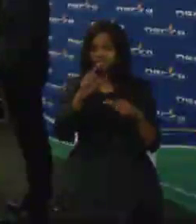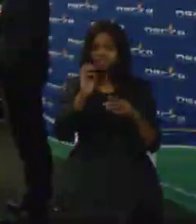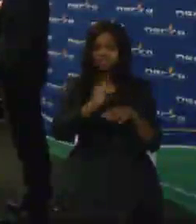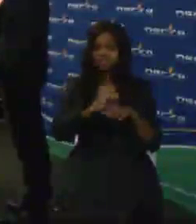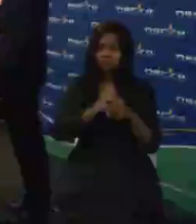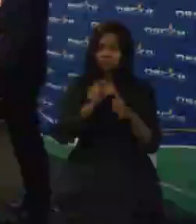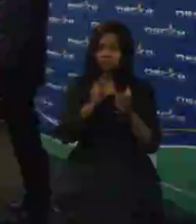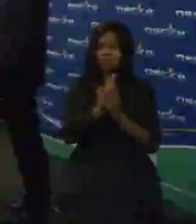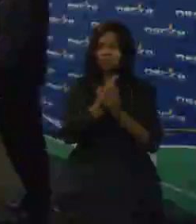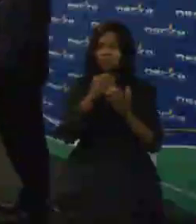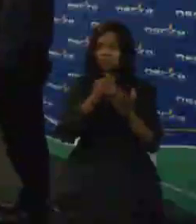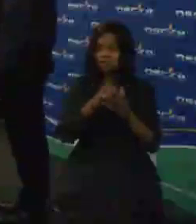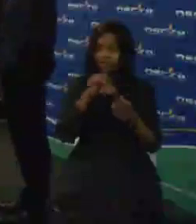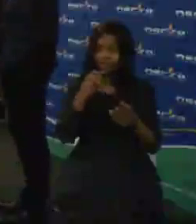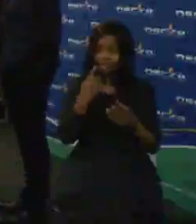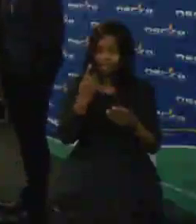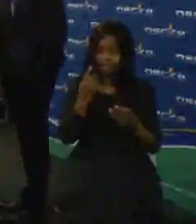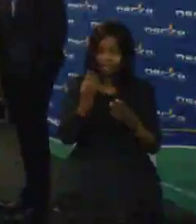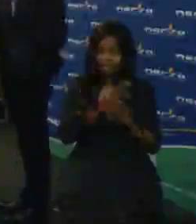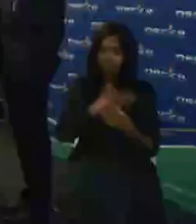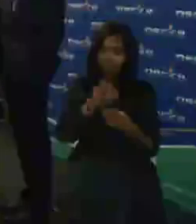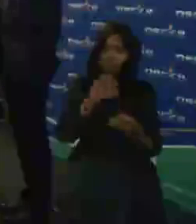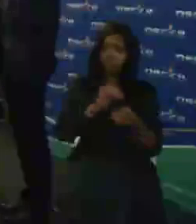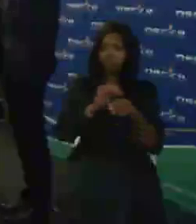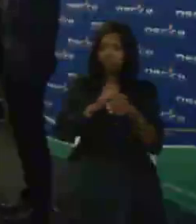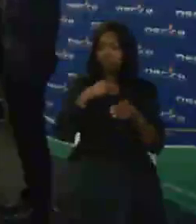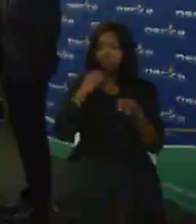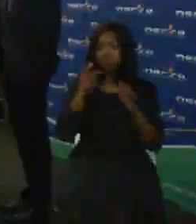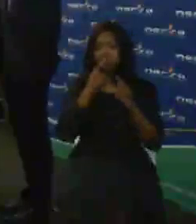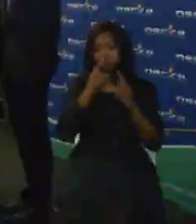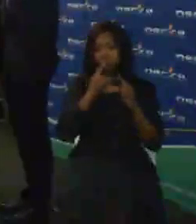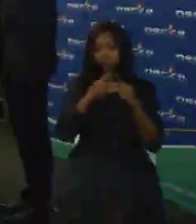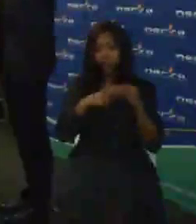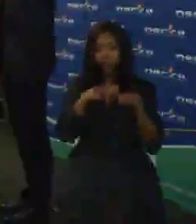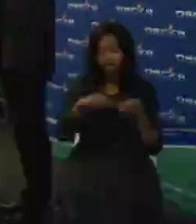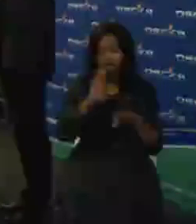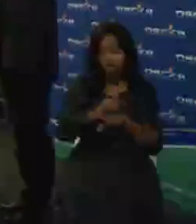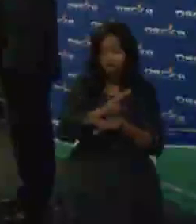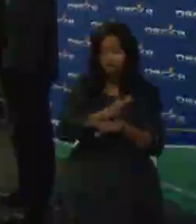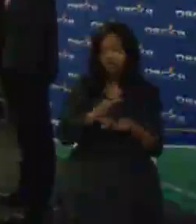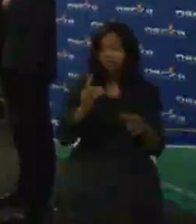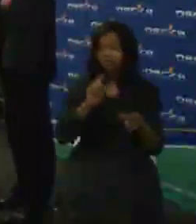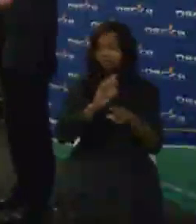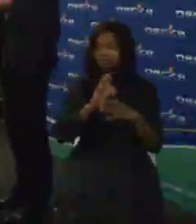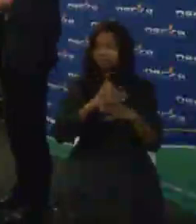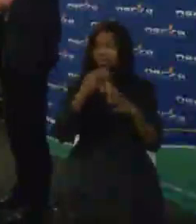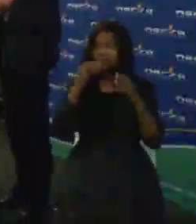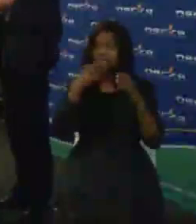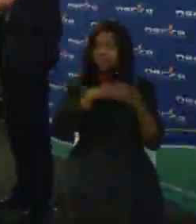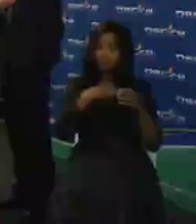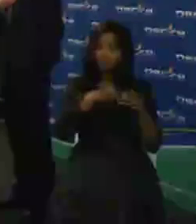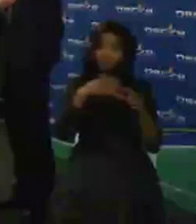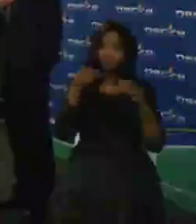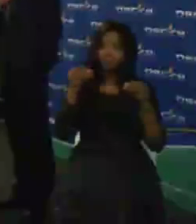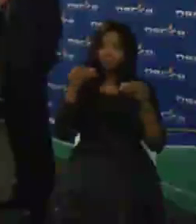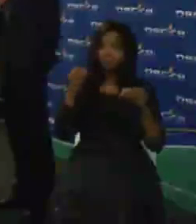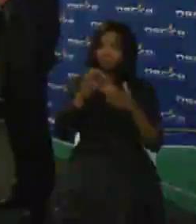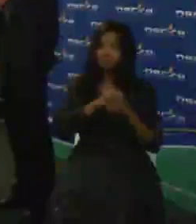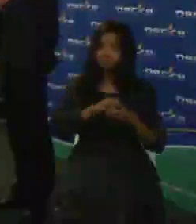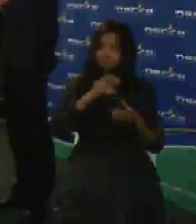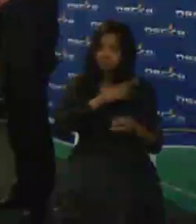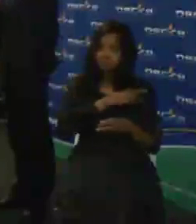arises, and it's against that backdrop, I guess, that I wanted to talk to you this afternoon. So, the Property Owners and Managers Association